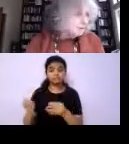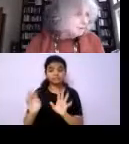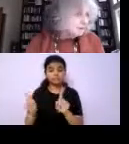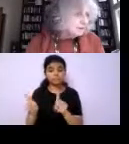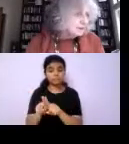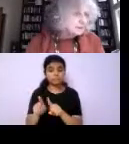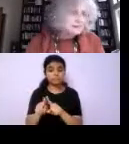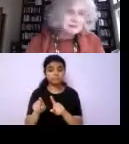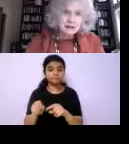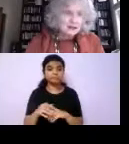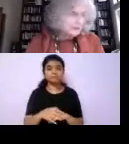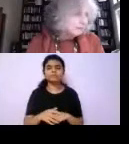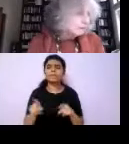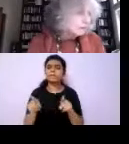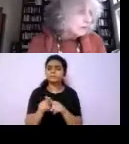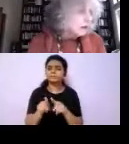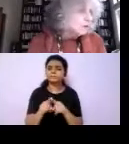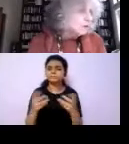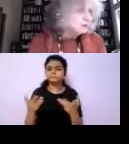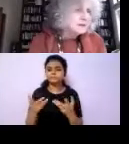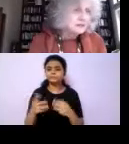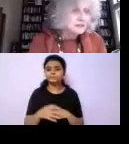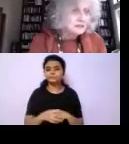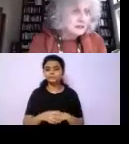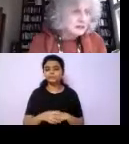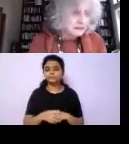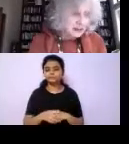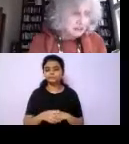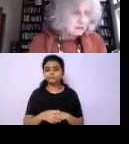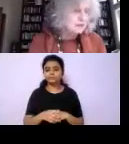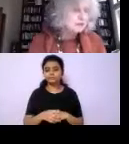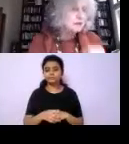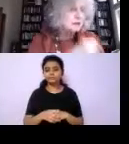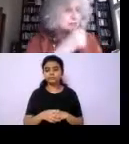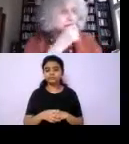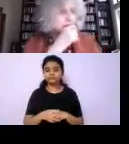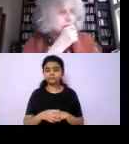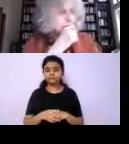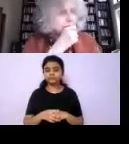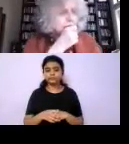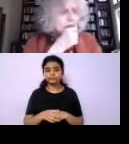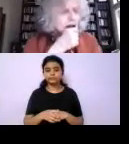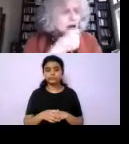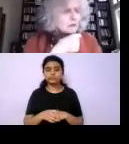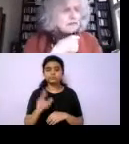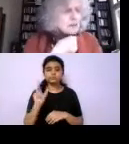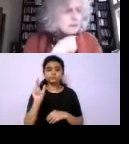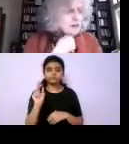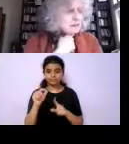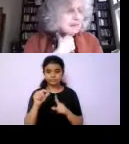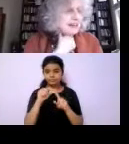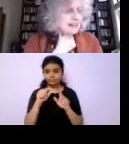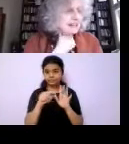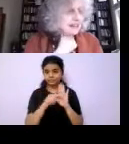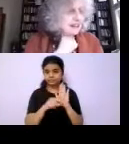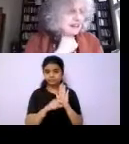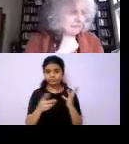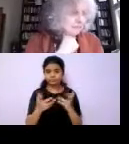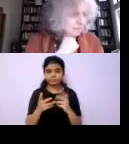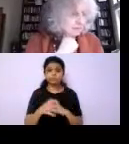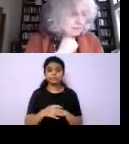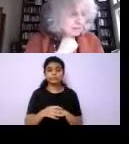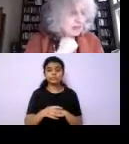other. Similarly, with respect to the second principle, We sometimes cannot